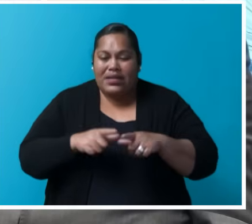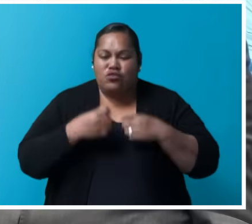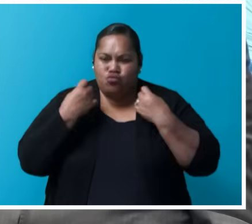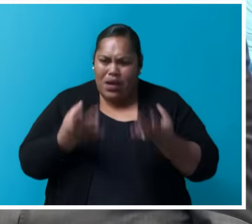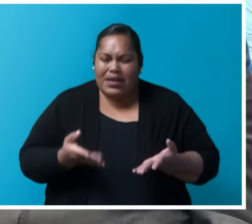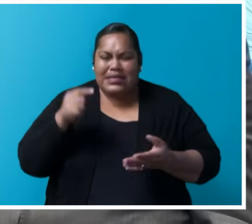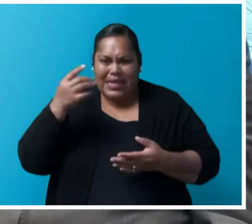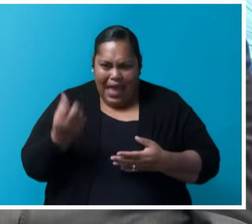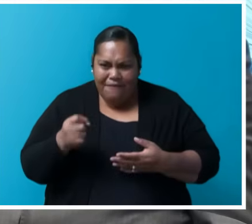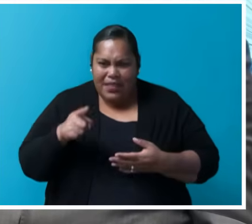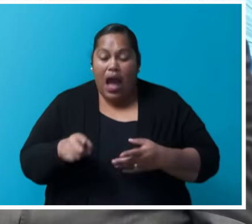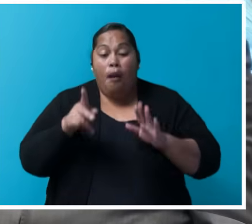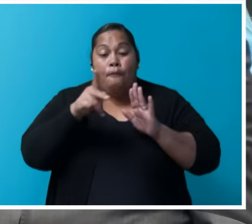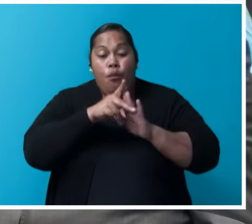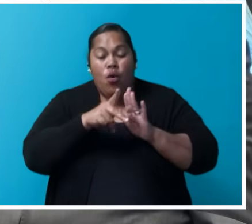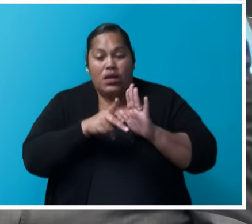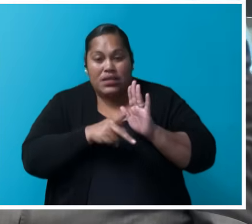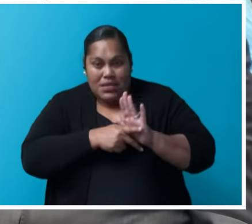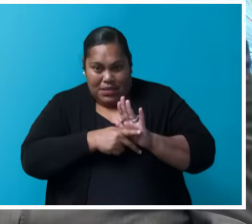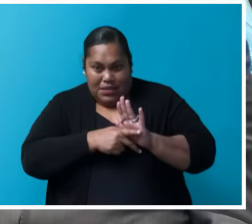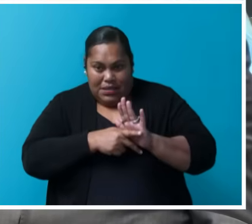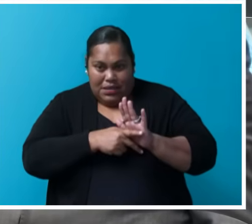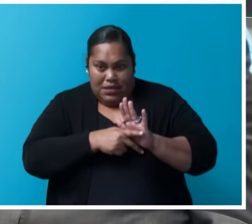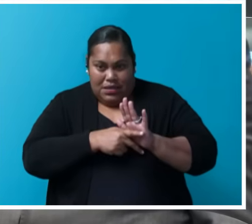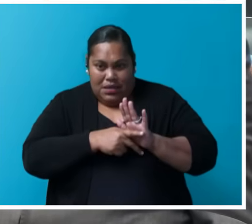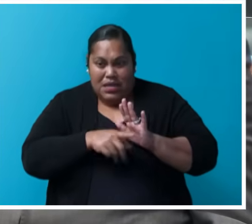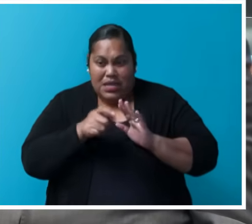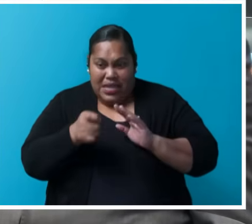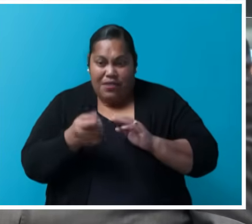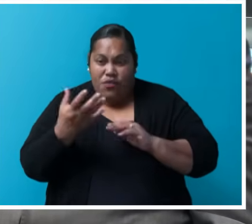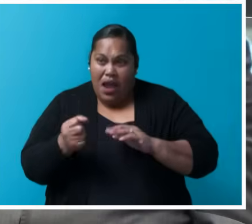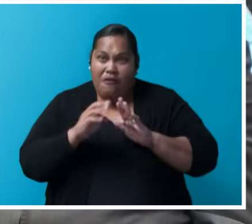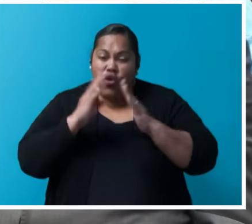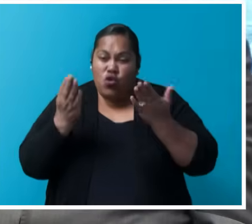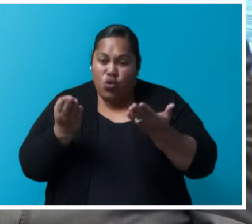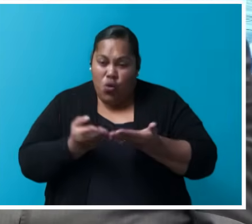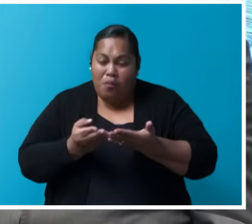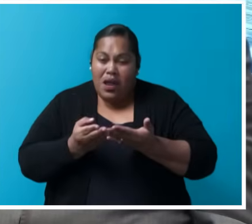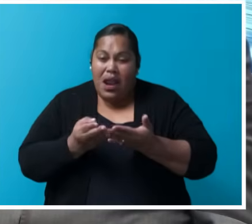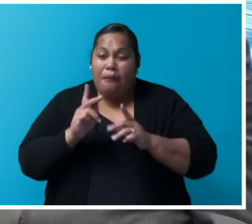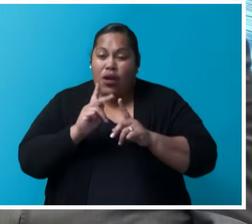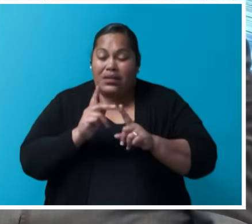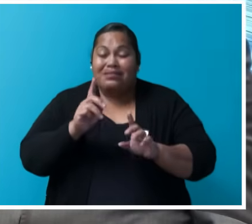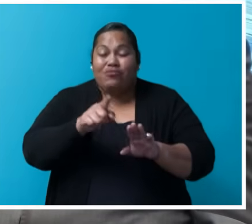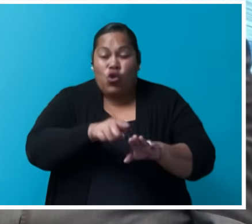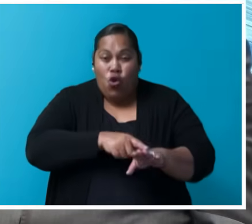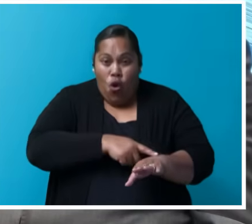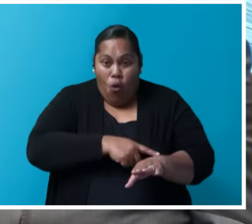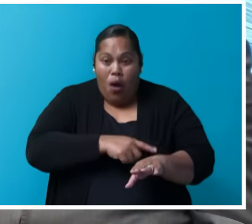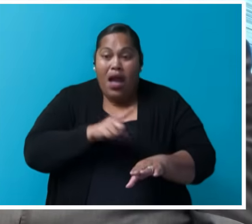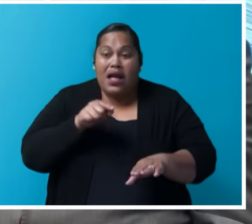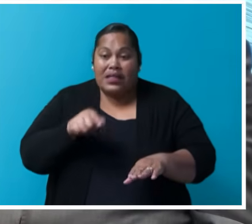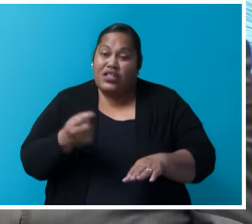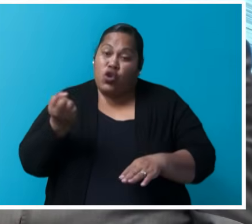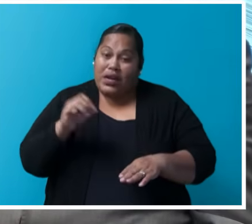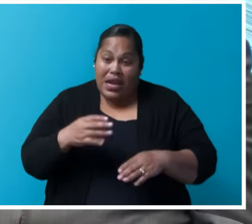Our domestic policies, if we get hit by a global economic slowdown, as predicted, as indicated